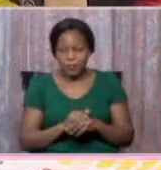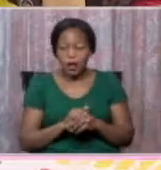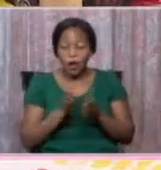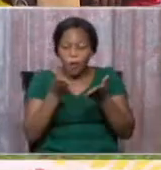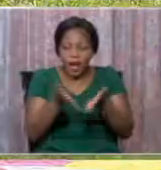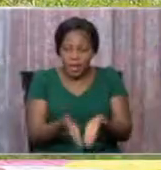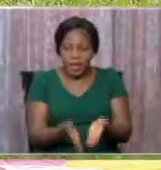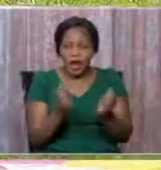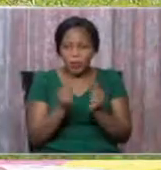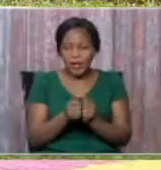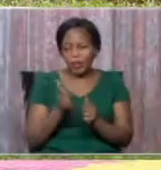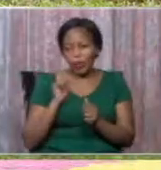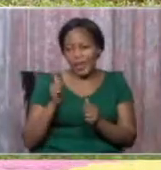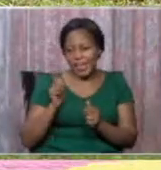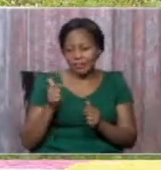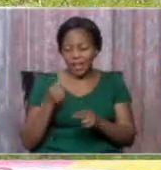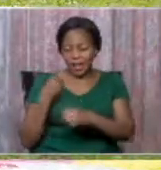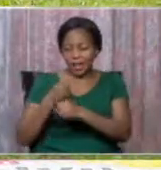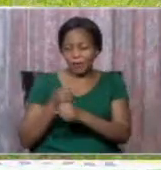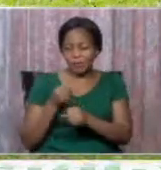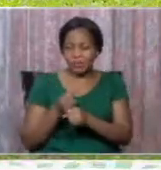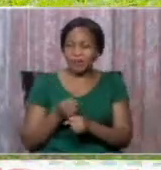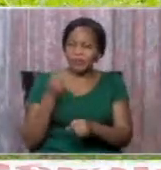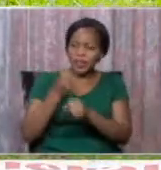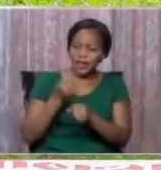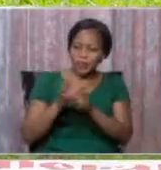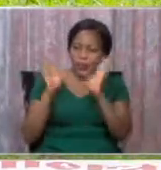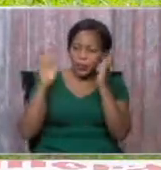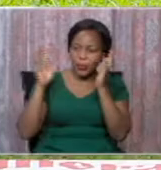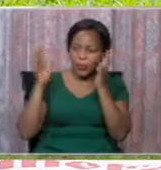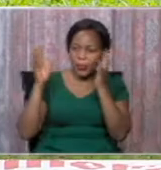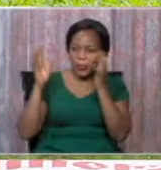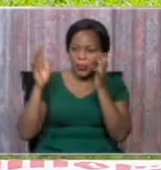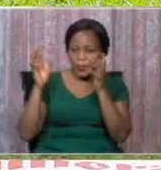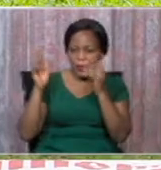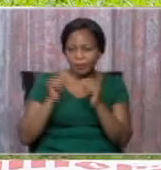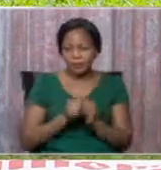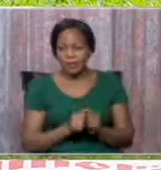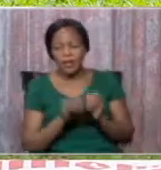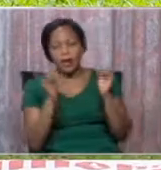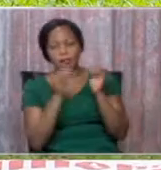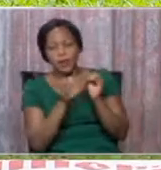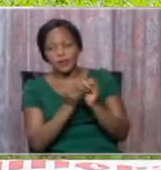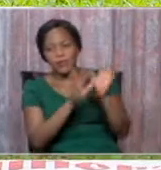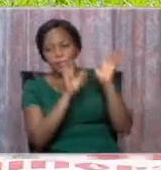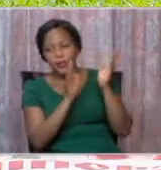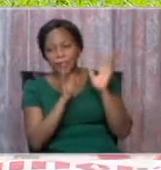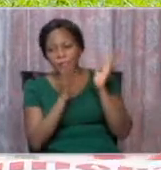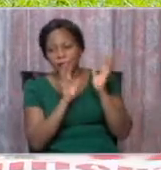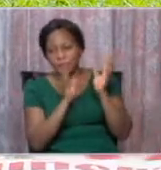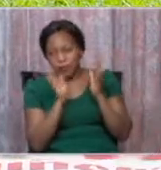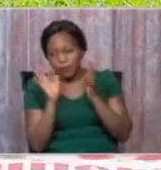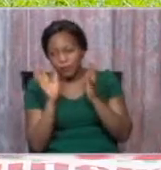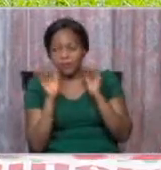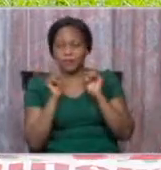And I'm very pleased to introduce my co-facilitator, Mr. Hassan Sekajolo. You're welcome. Thank you very much. Yeah. And so what we are